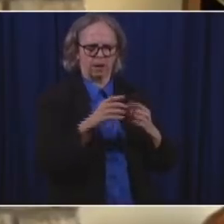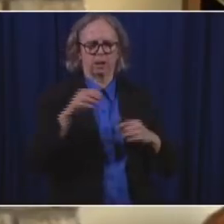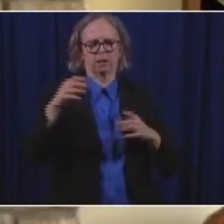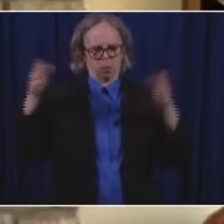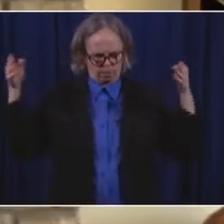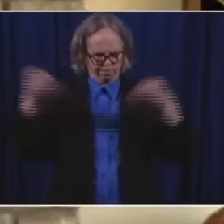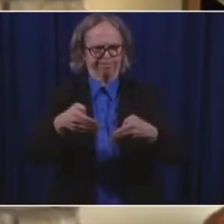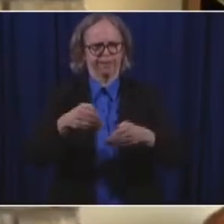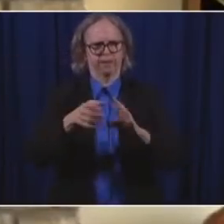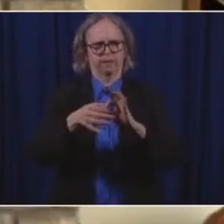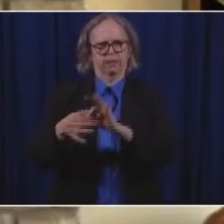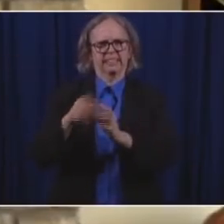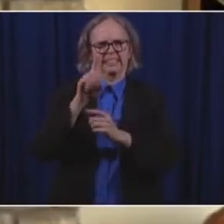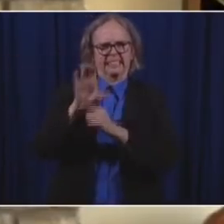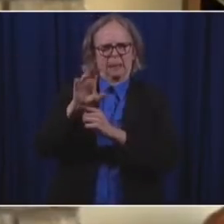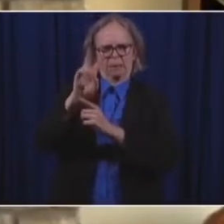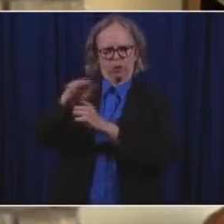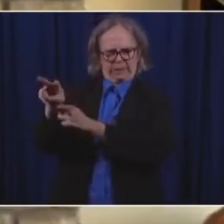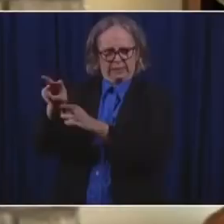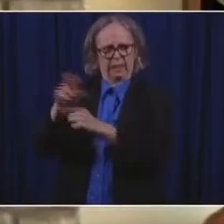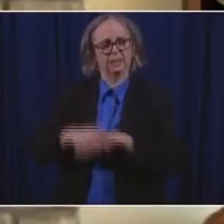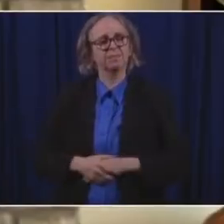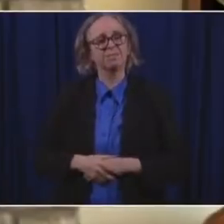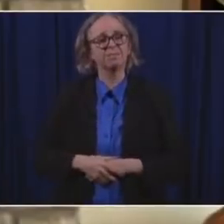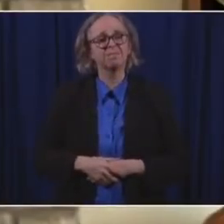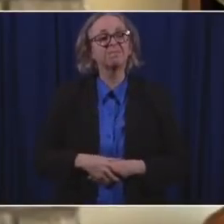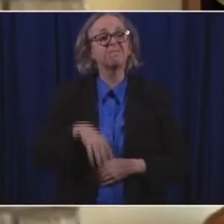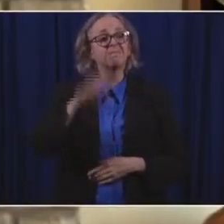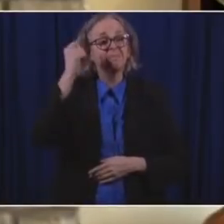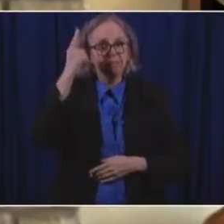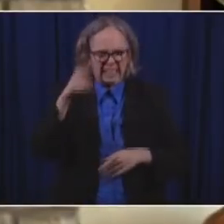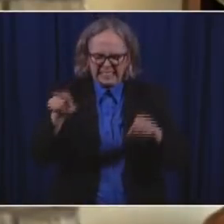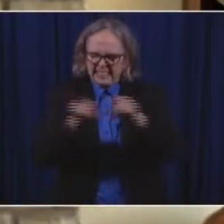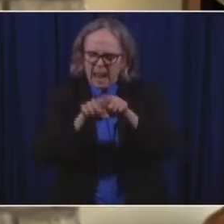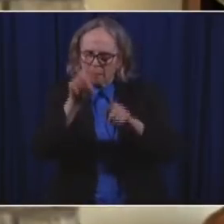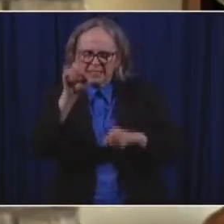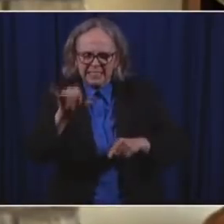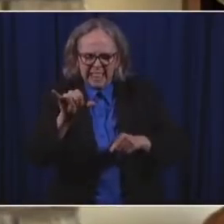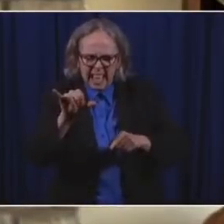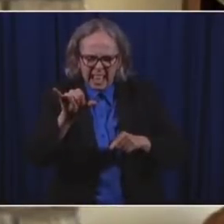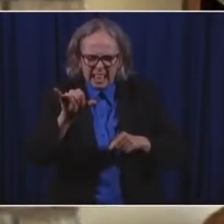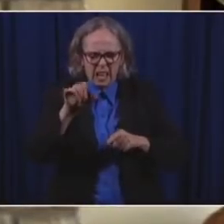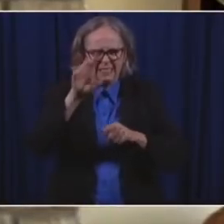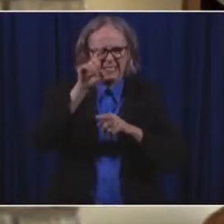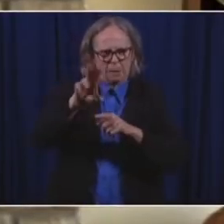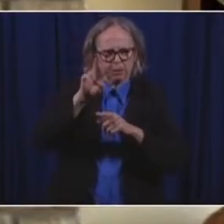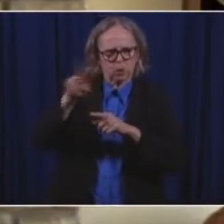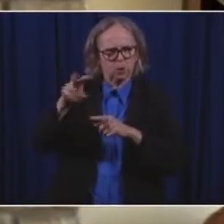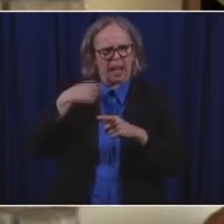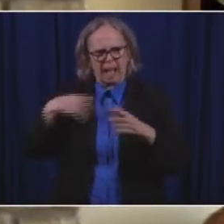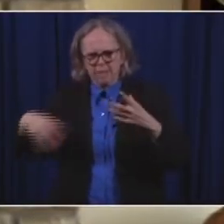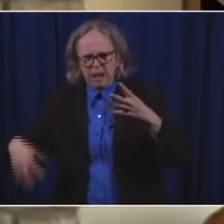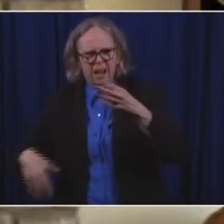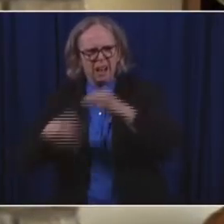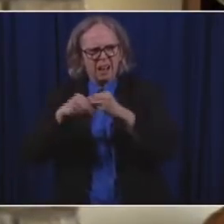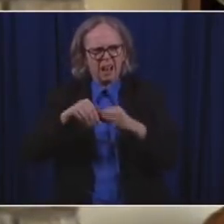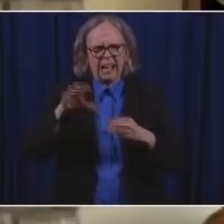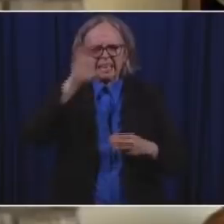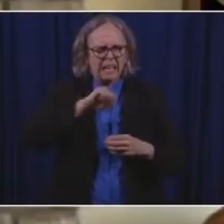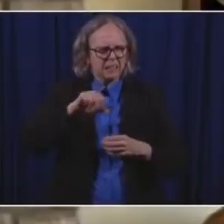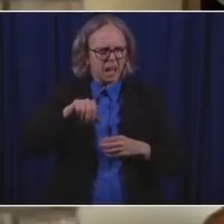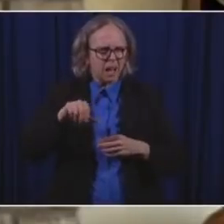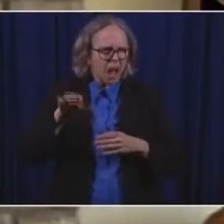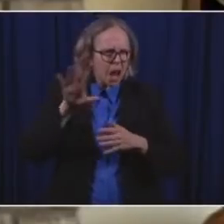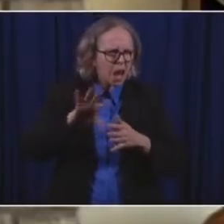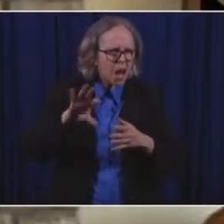On that same day, we have a tentative number for